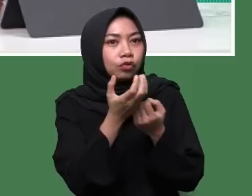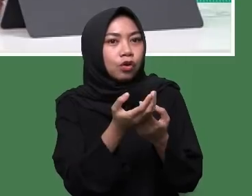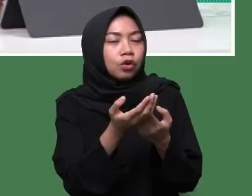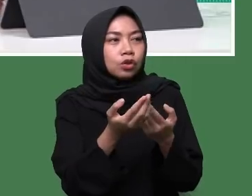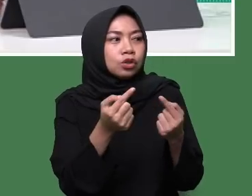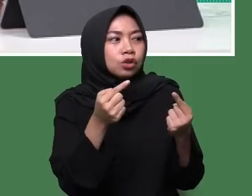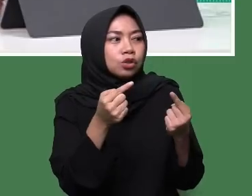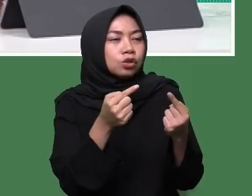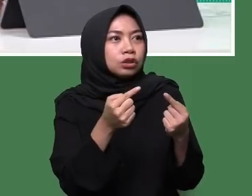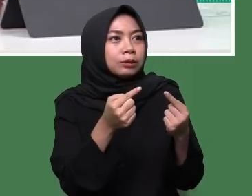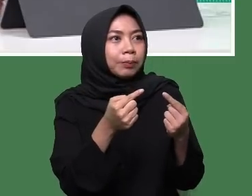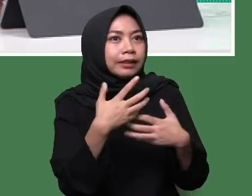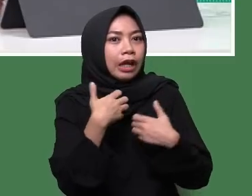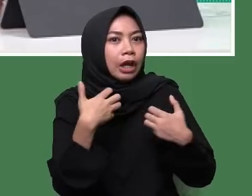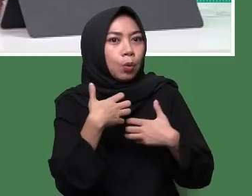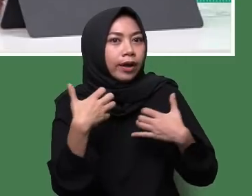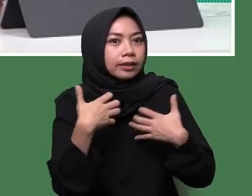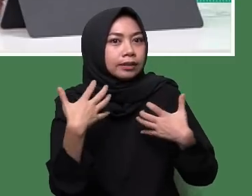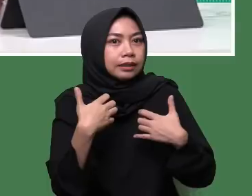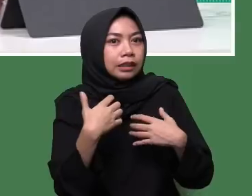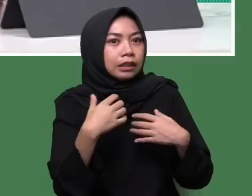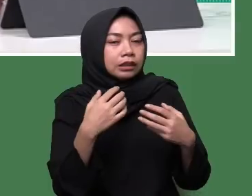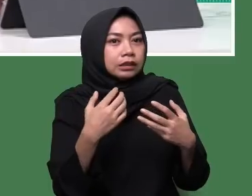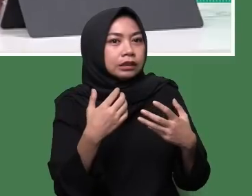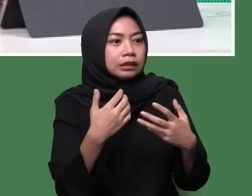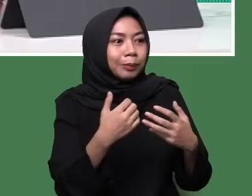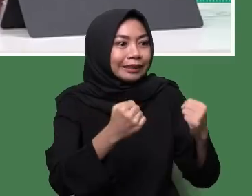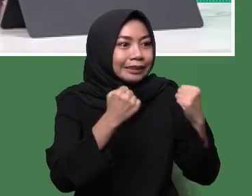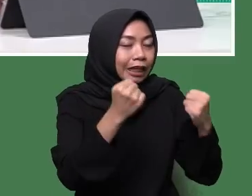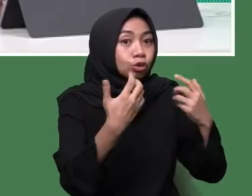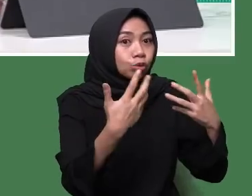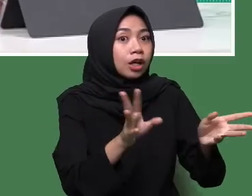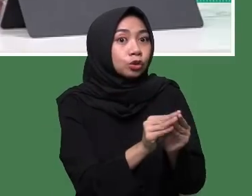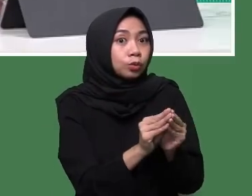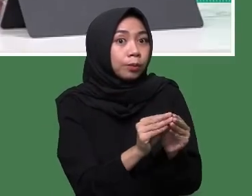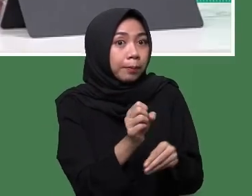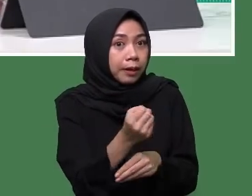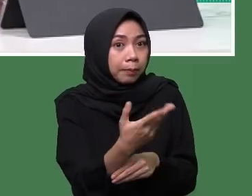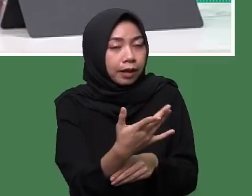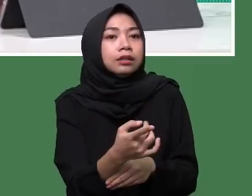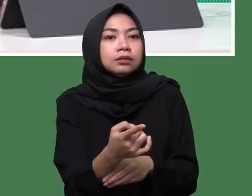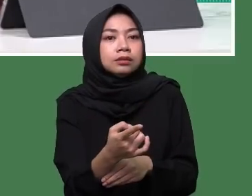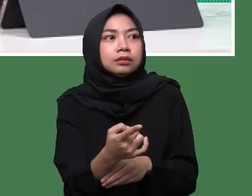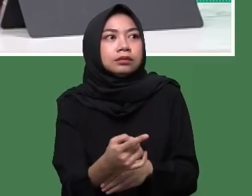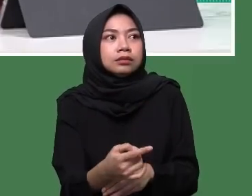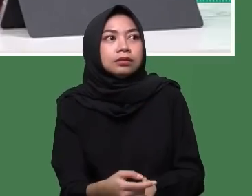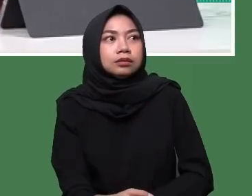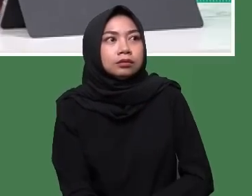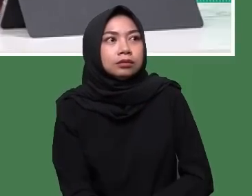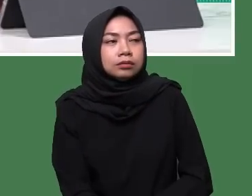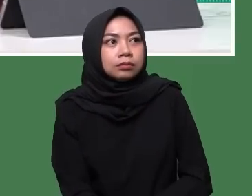data and how many livestock. I believe you've covered that, unless you'd like to say any more on that.